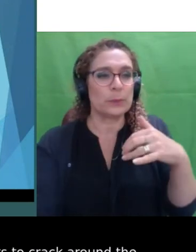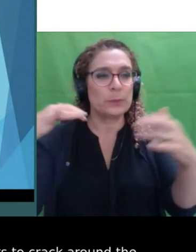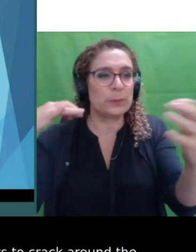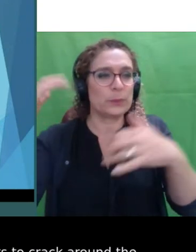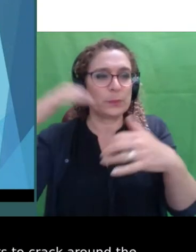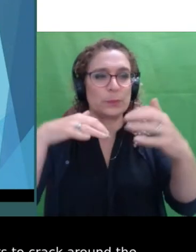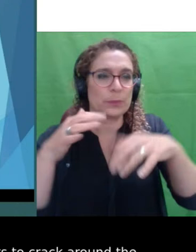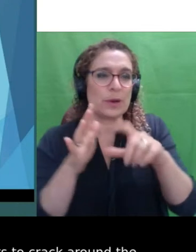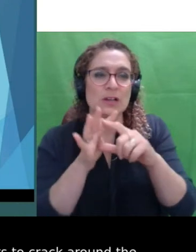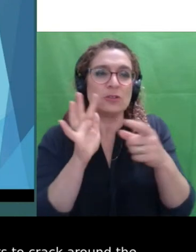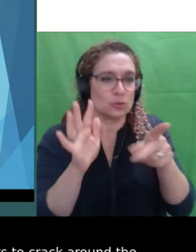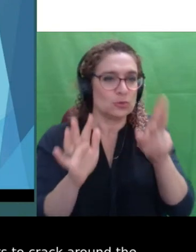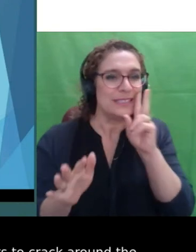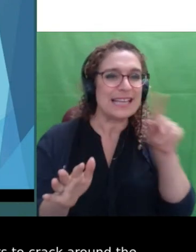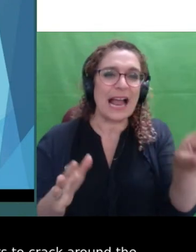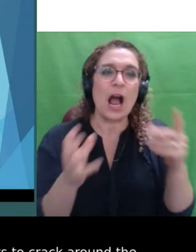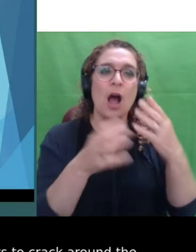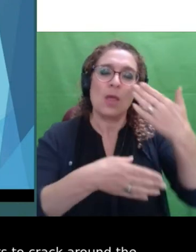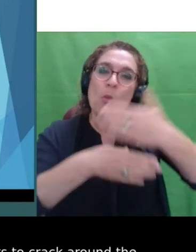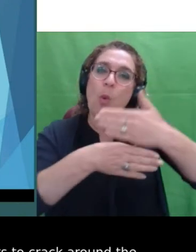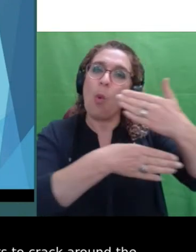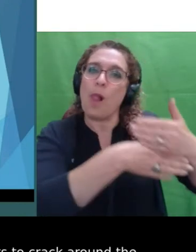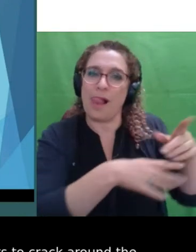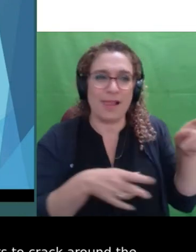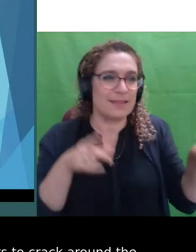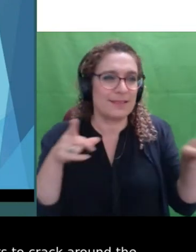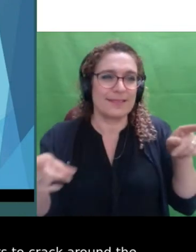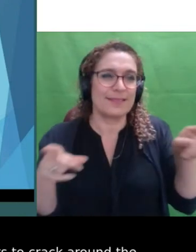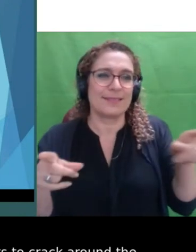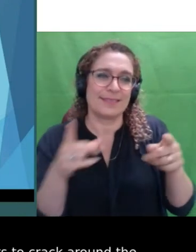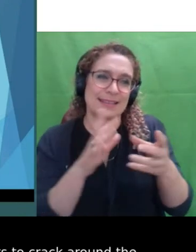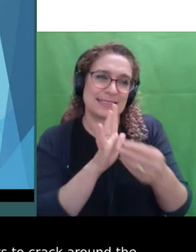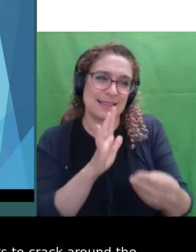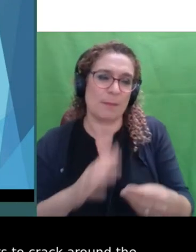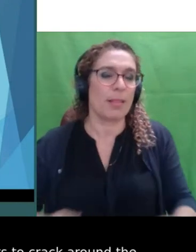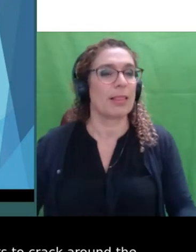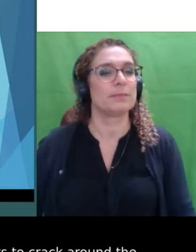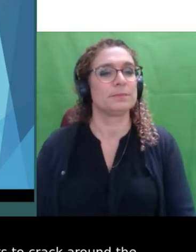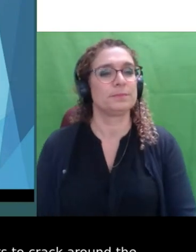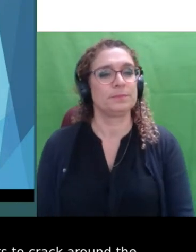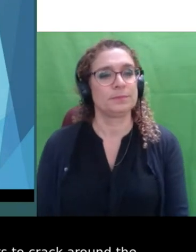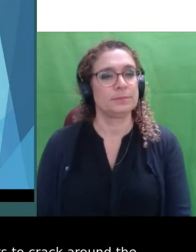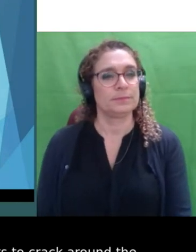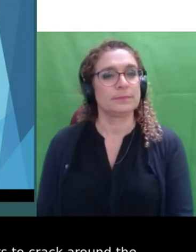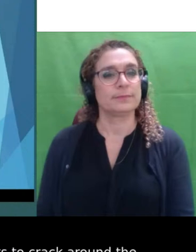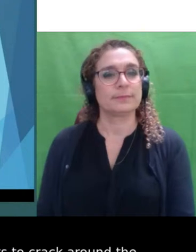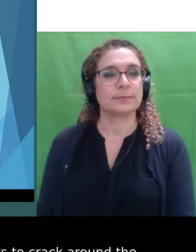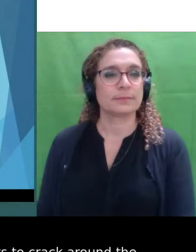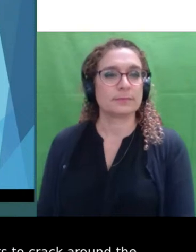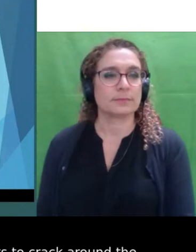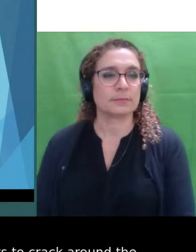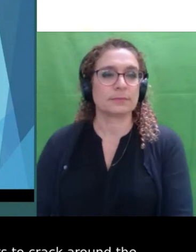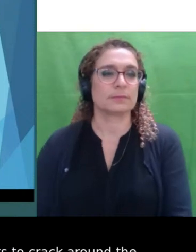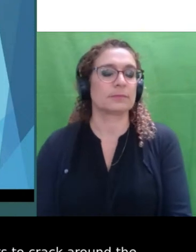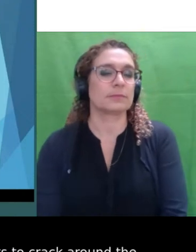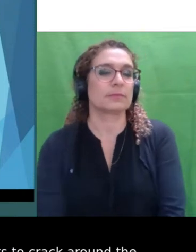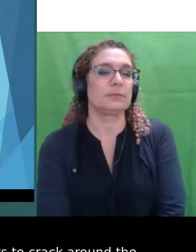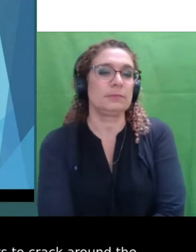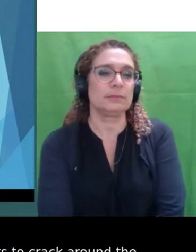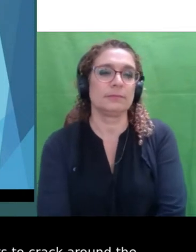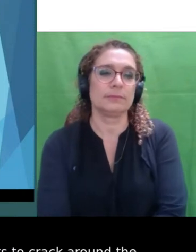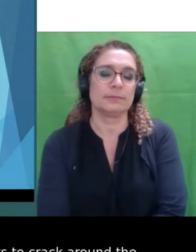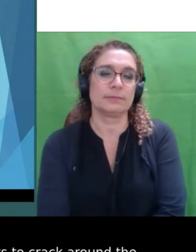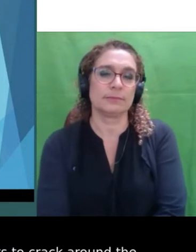stone wall analogy where the the skin has become very um penetral to allergens and